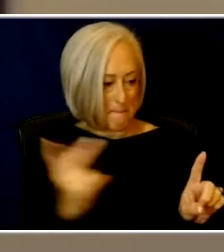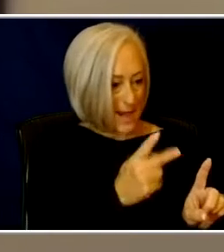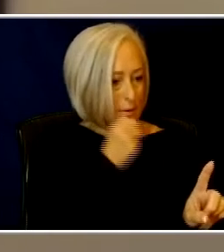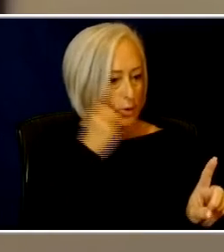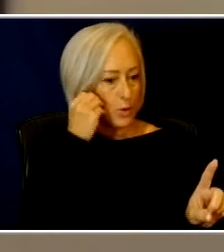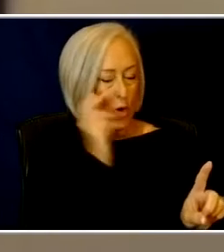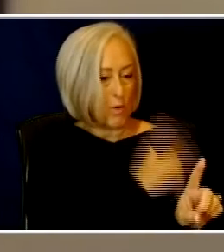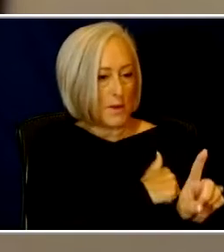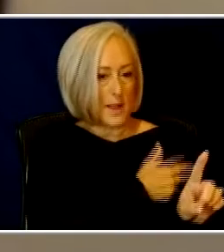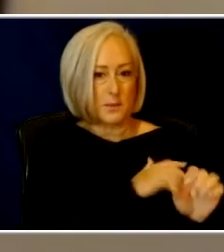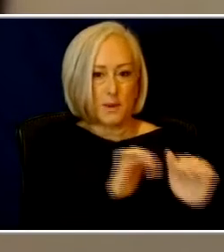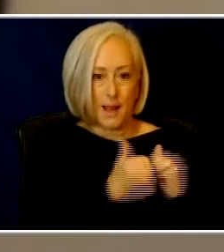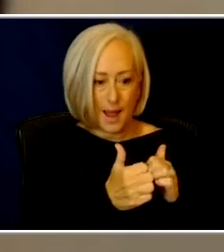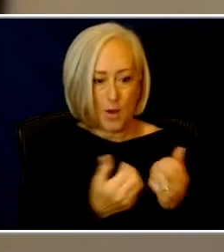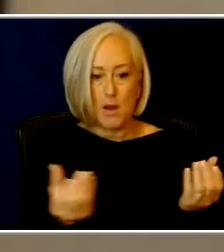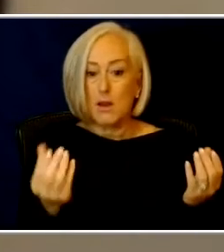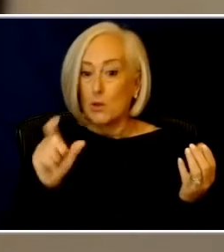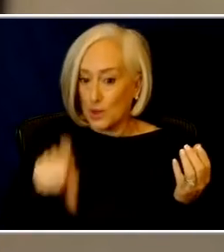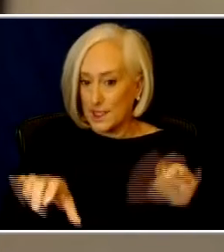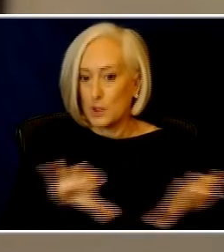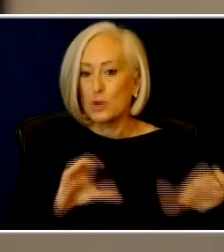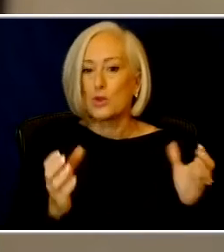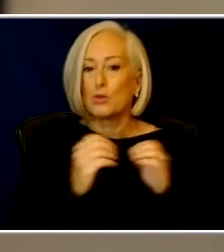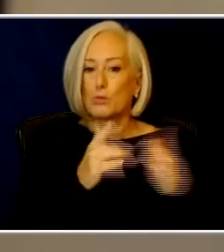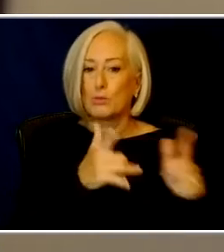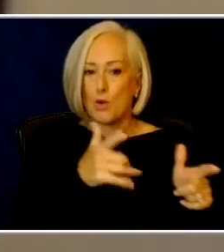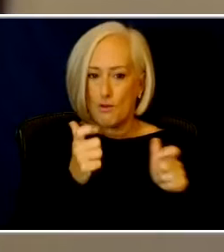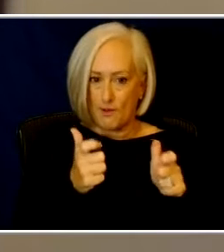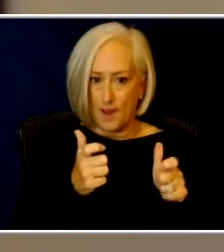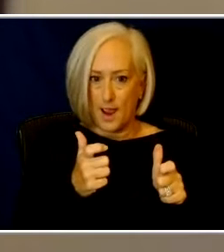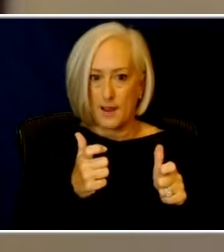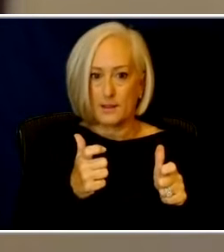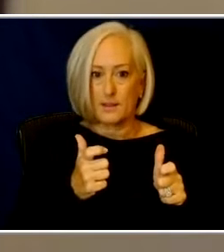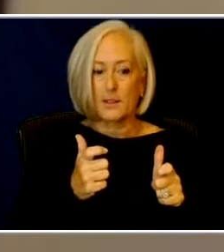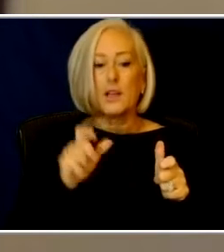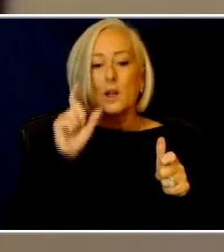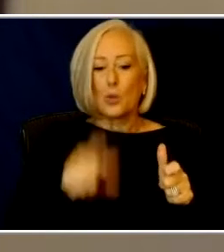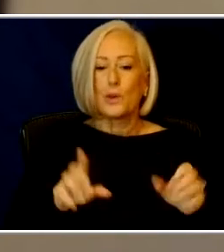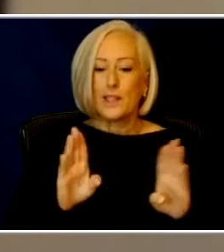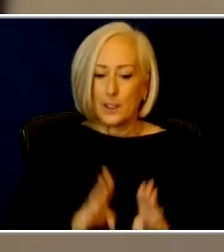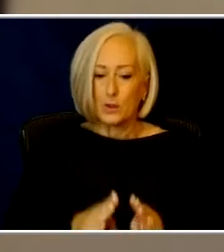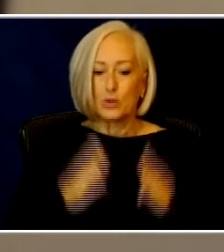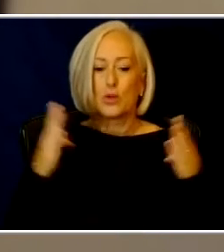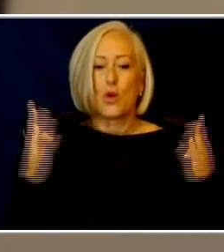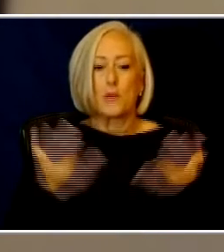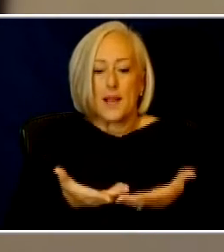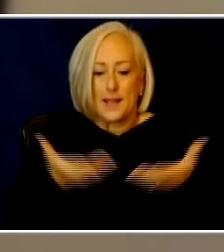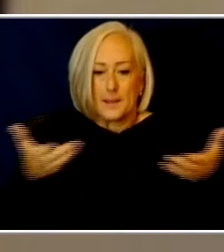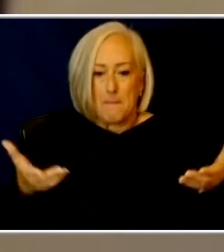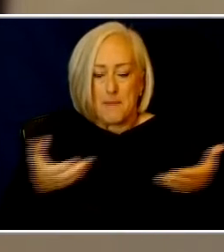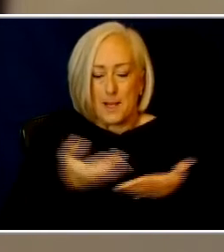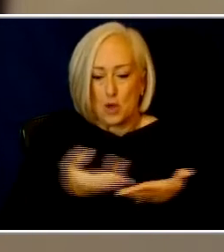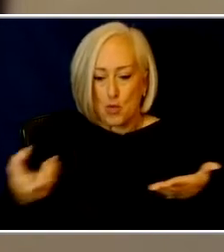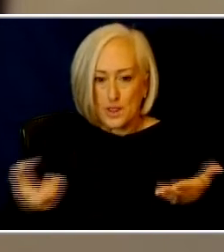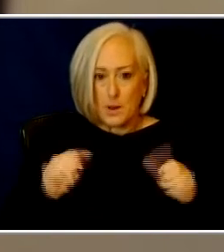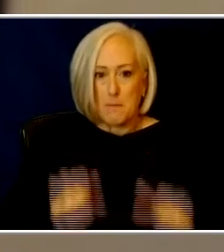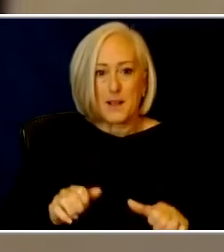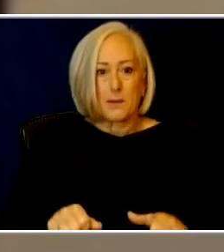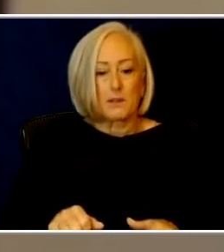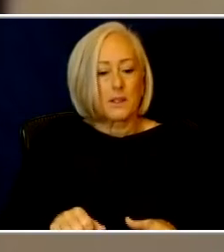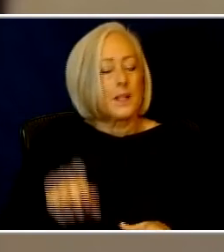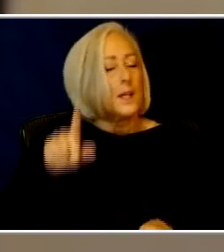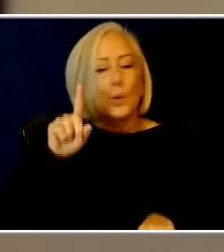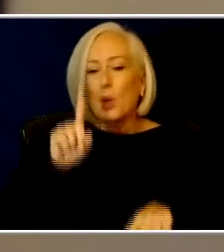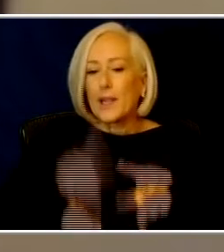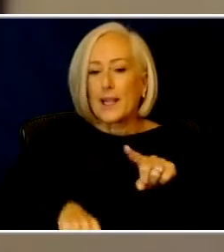base more quickly? And let's open up as many of these resources as we can. We can't make new nurses overnight.